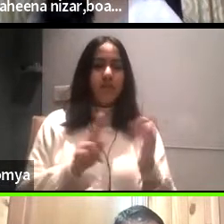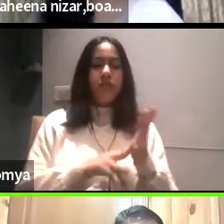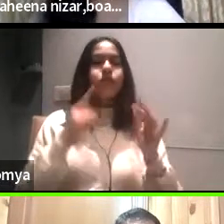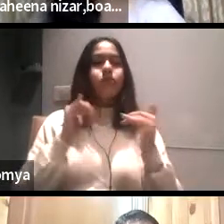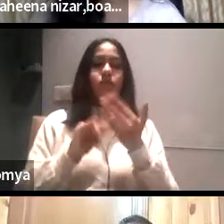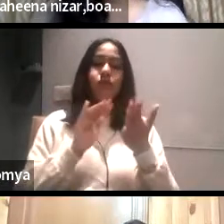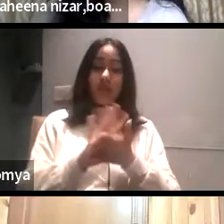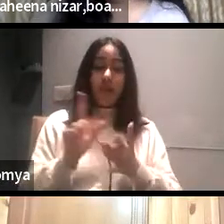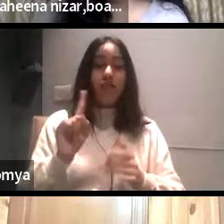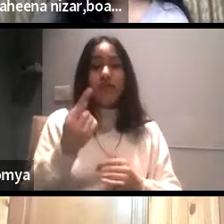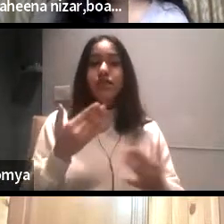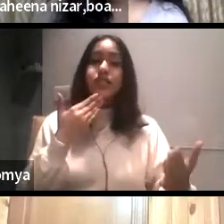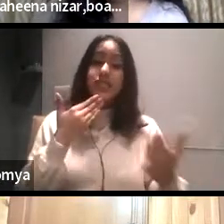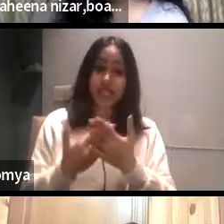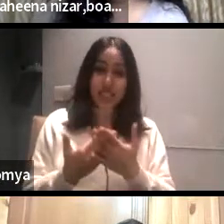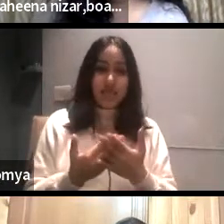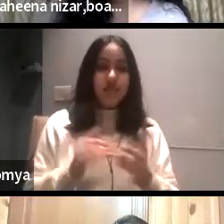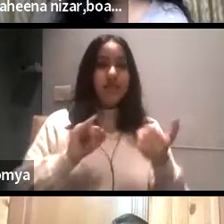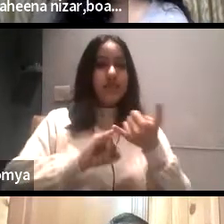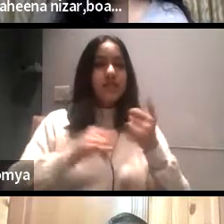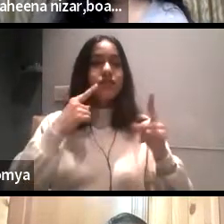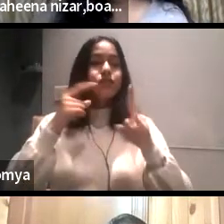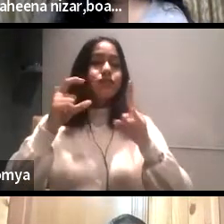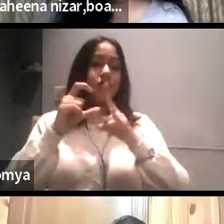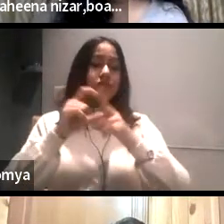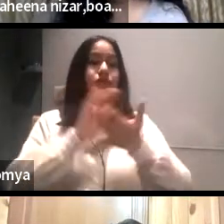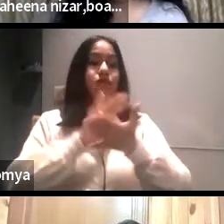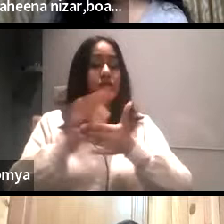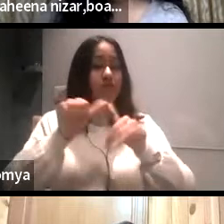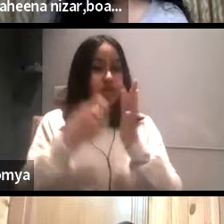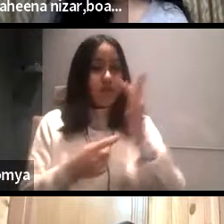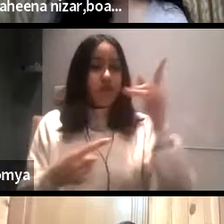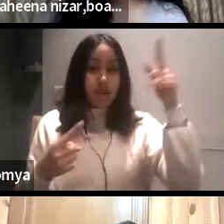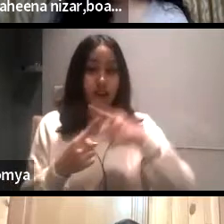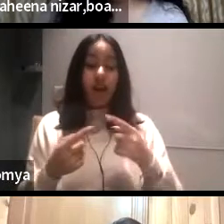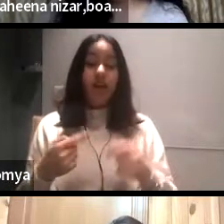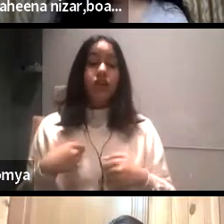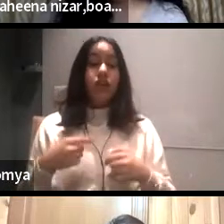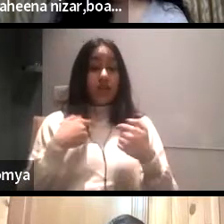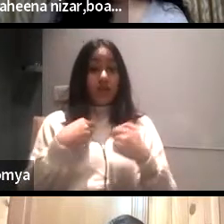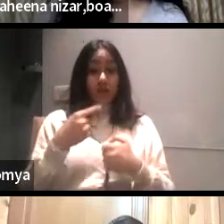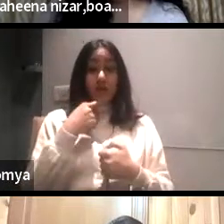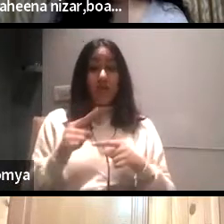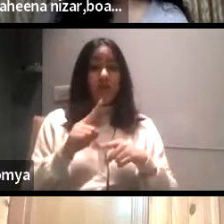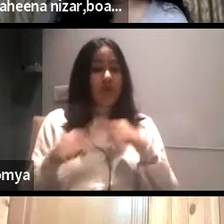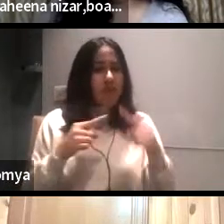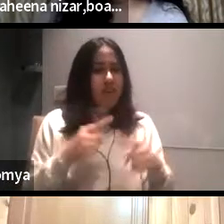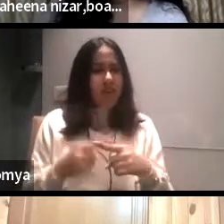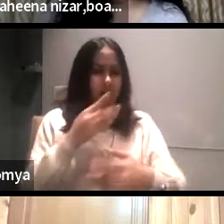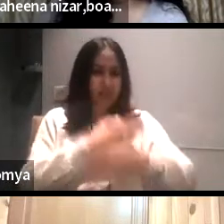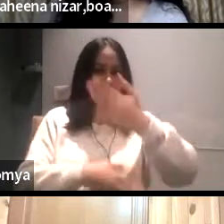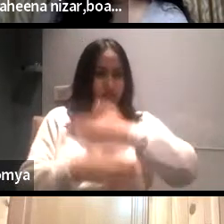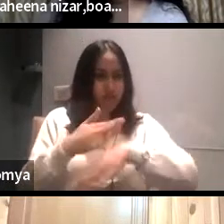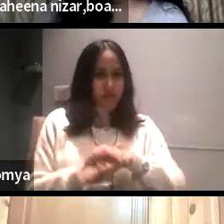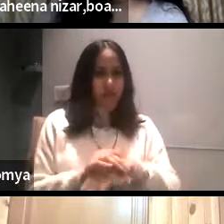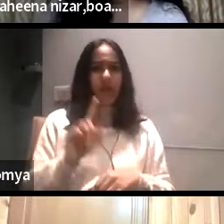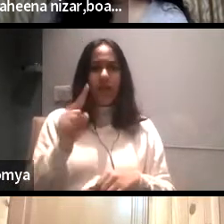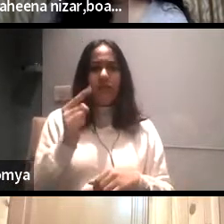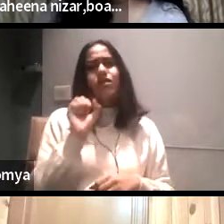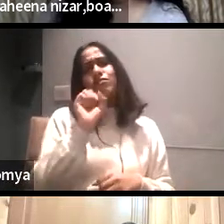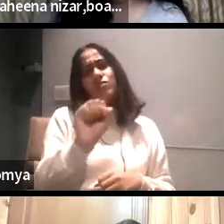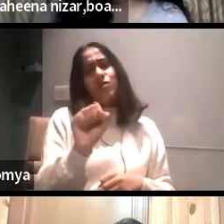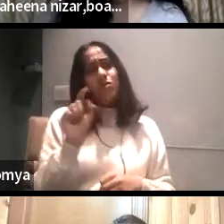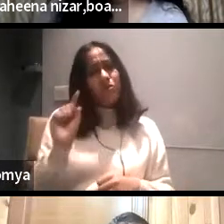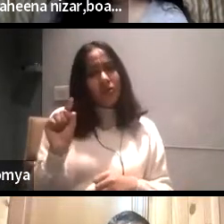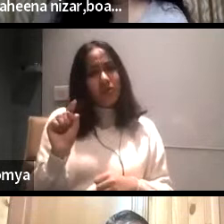Oh, thank you, Siddharth. Yeah, so when we talk about disability, I'll get to your point,